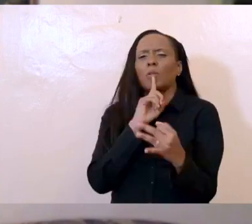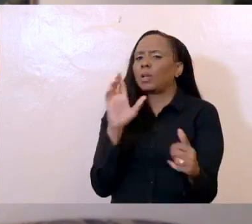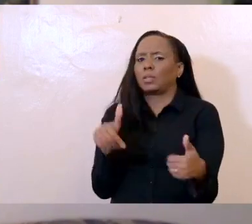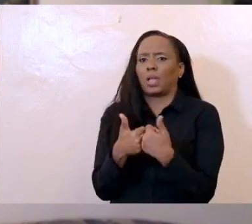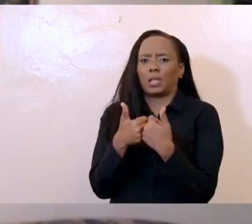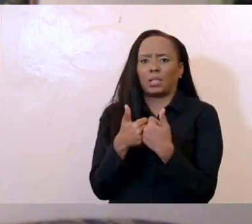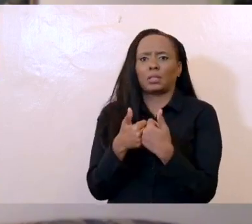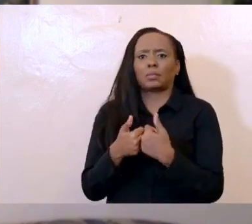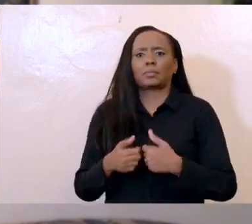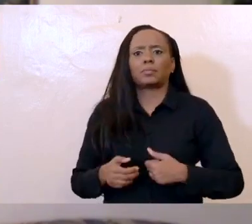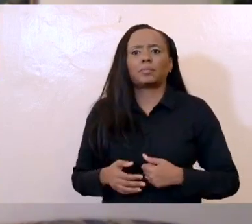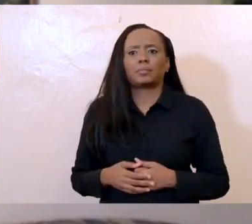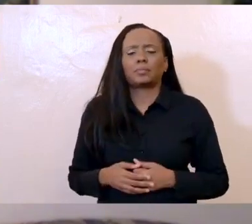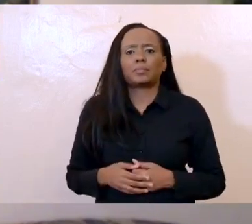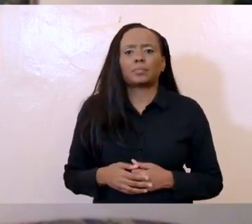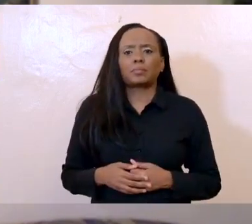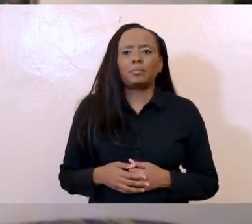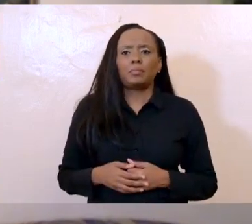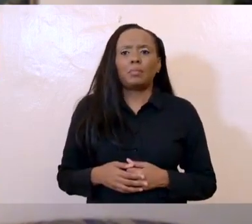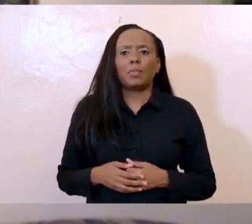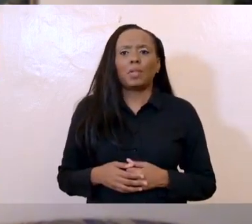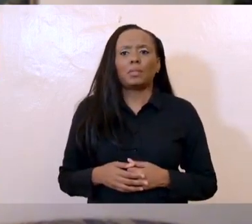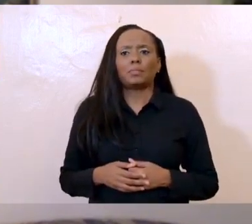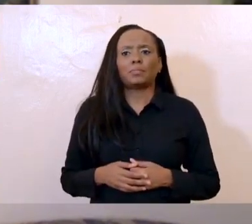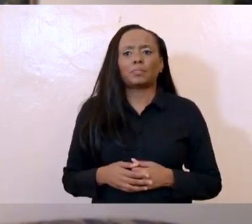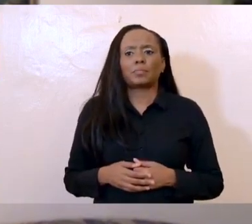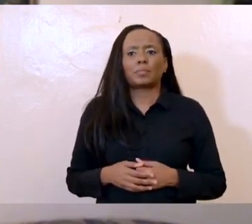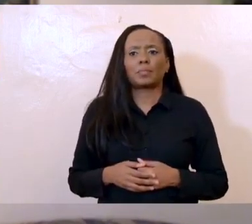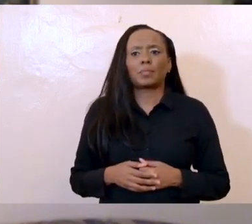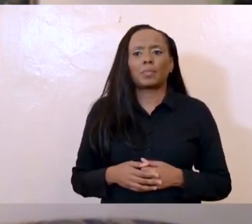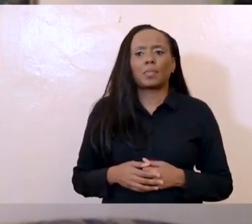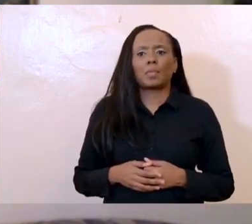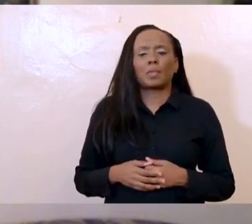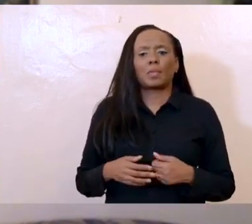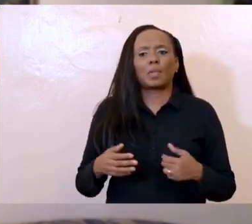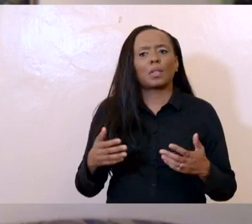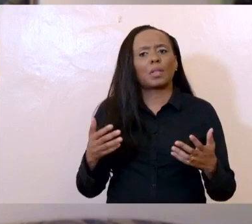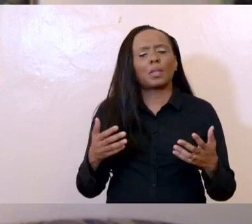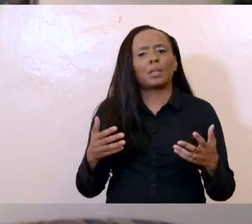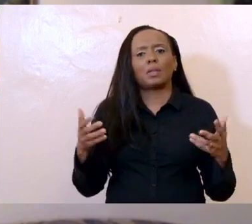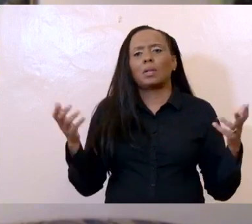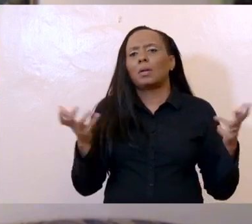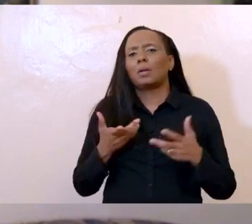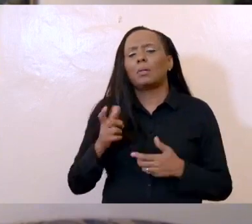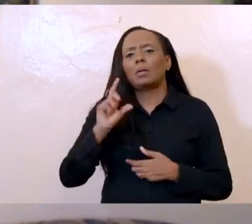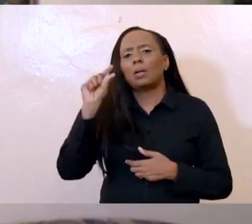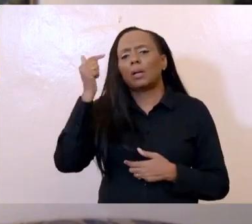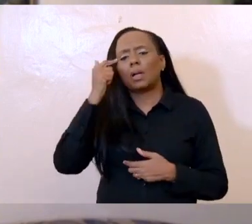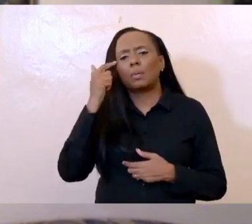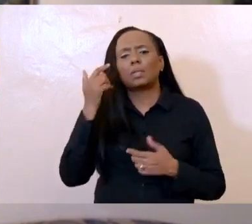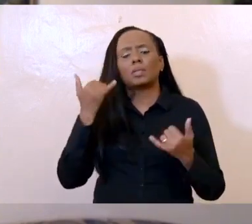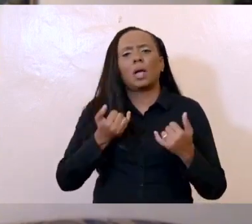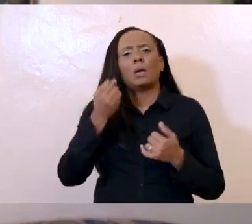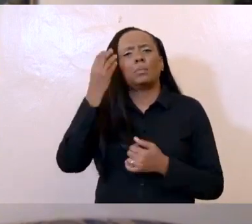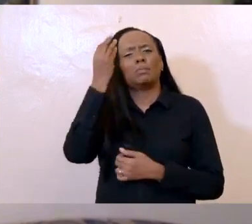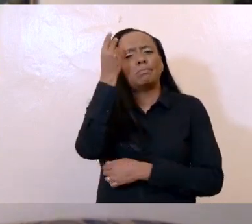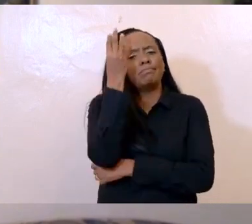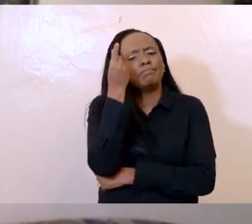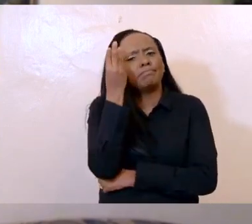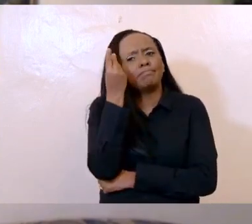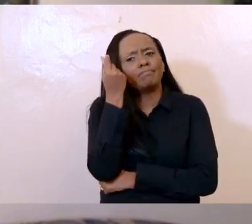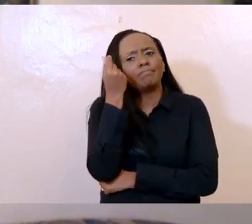The question is, what is the government really considering since we have reached this stage of community spread,